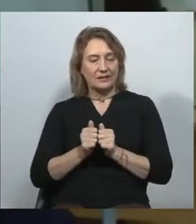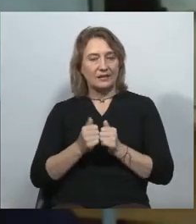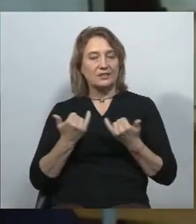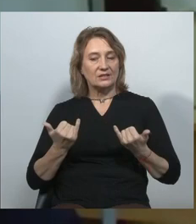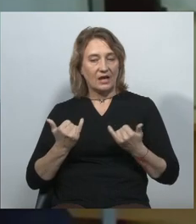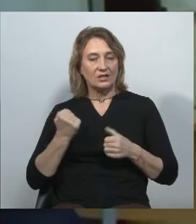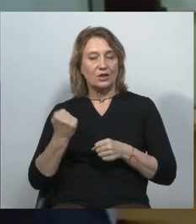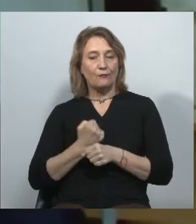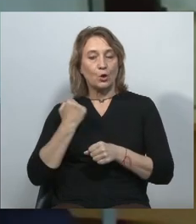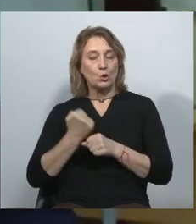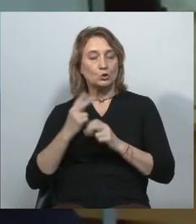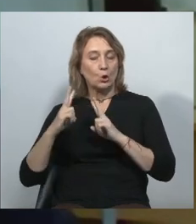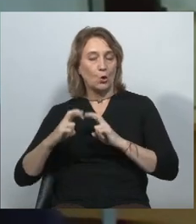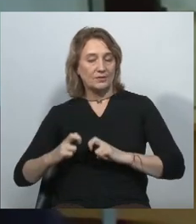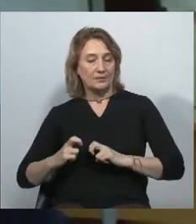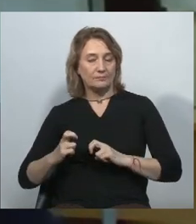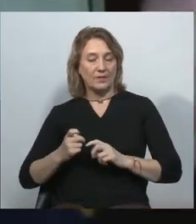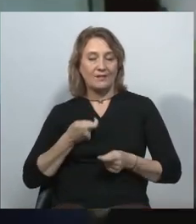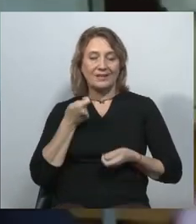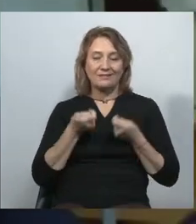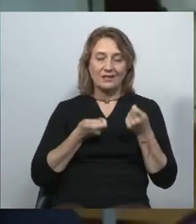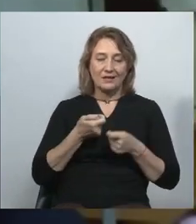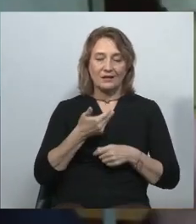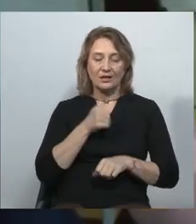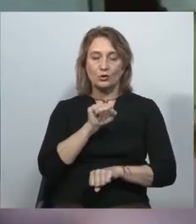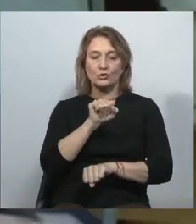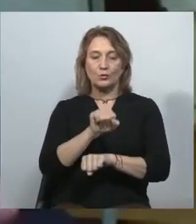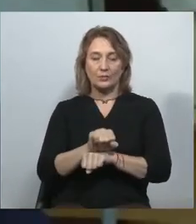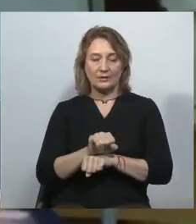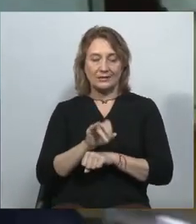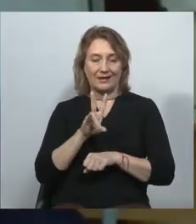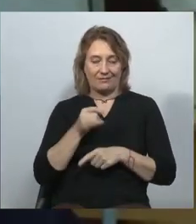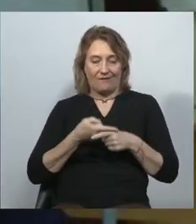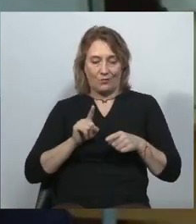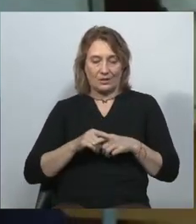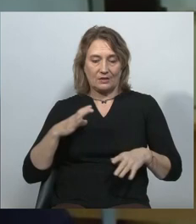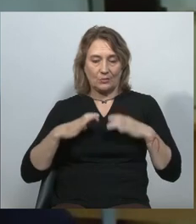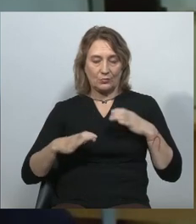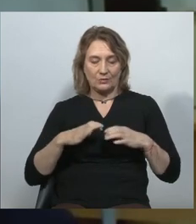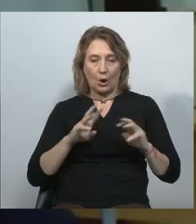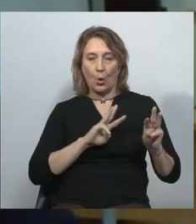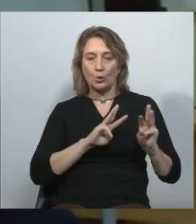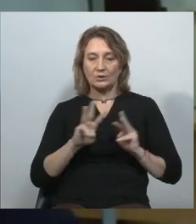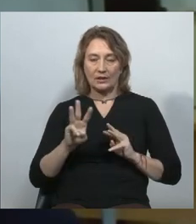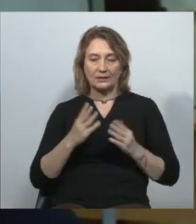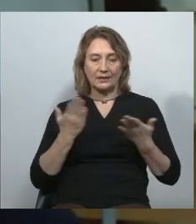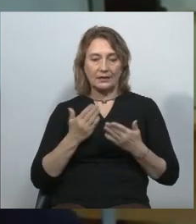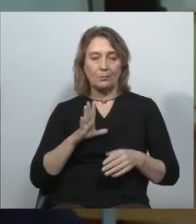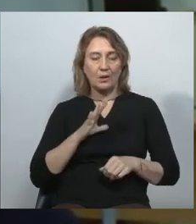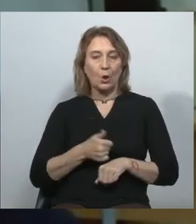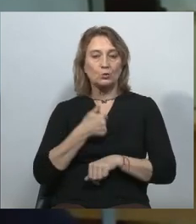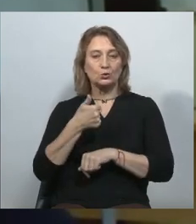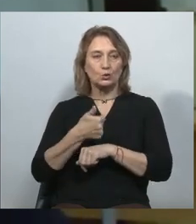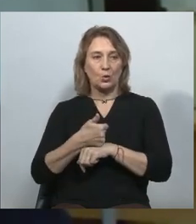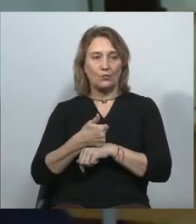partners. They are now on the stage of development. But I would like to pay your attention to this